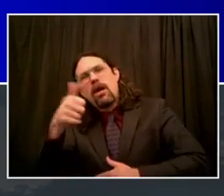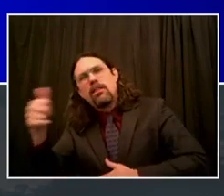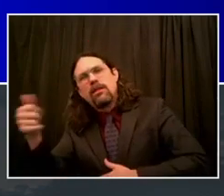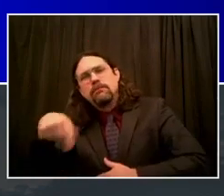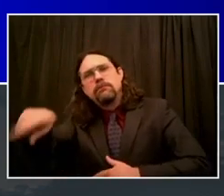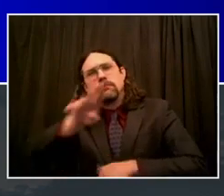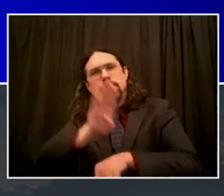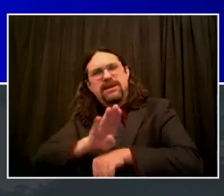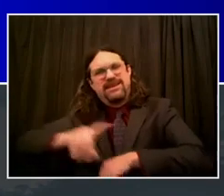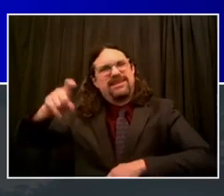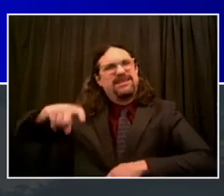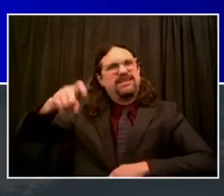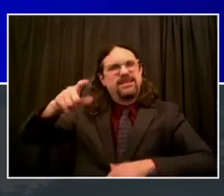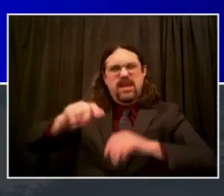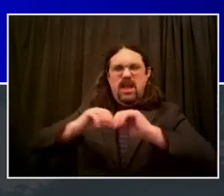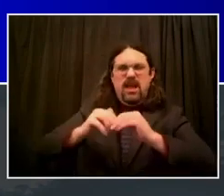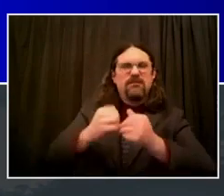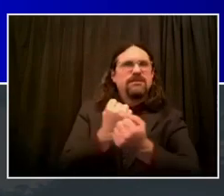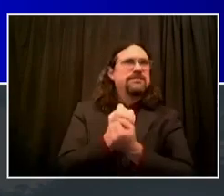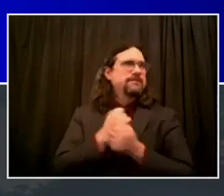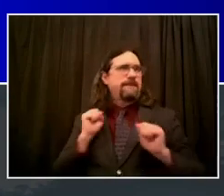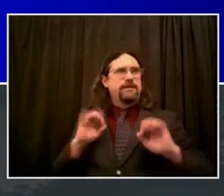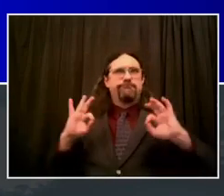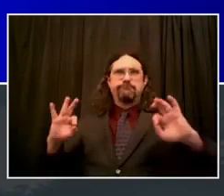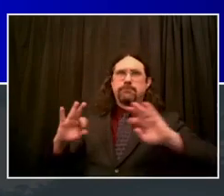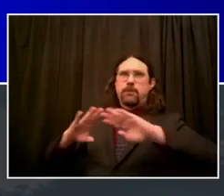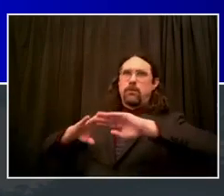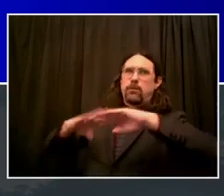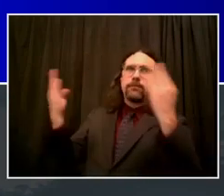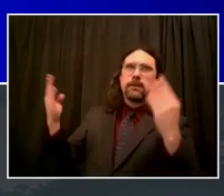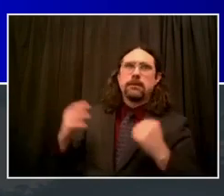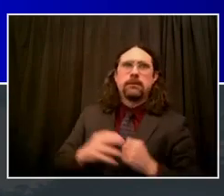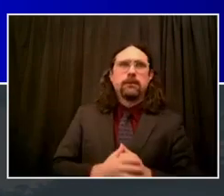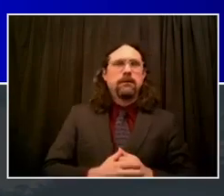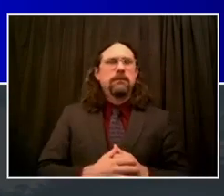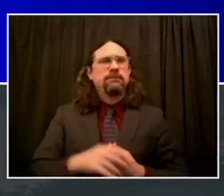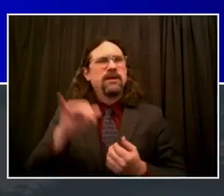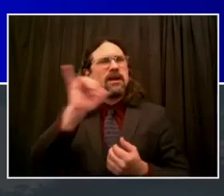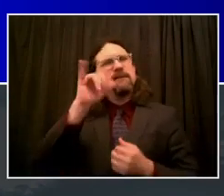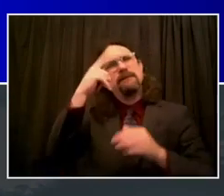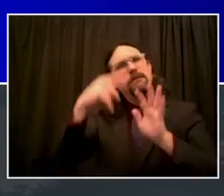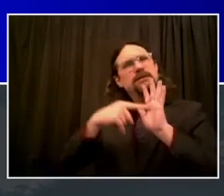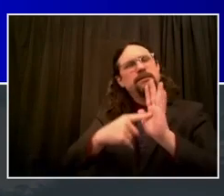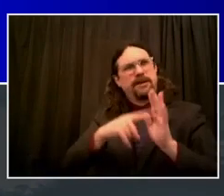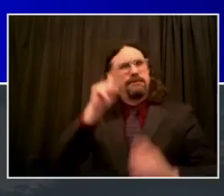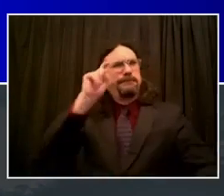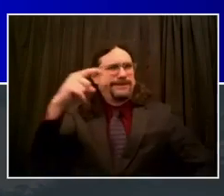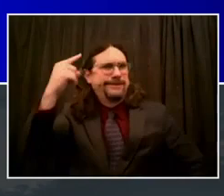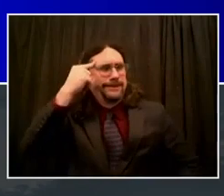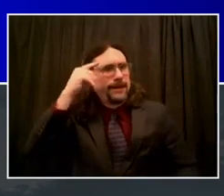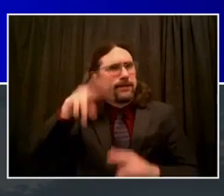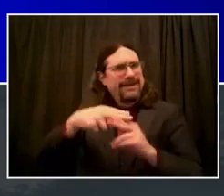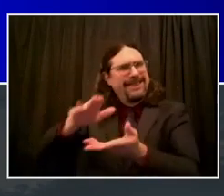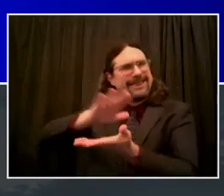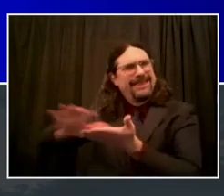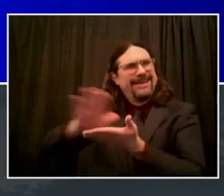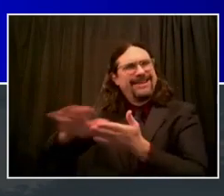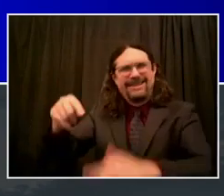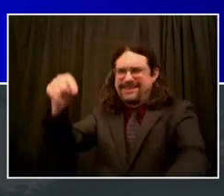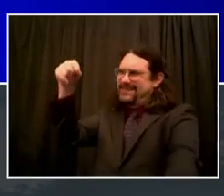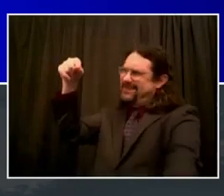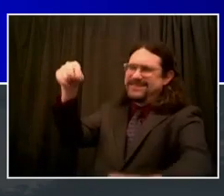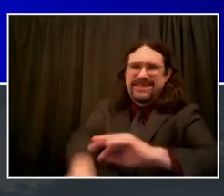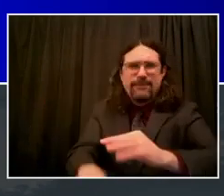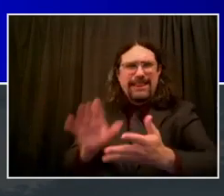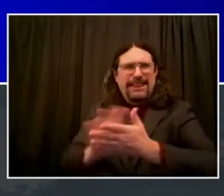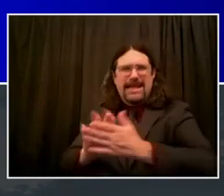enough disinfectants. We're working on ways to make sure there is a supply available at a price that businesses can afford.